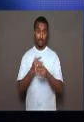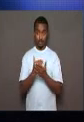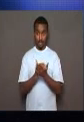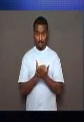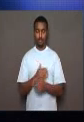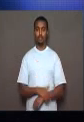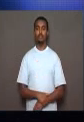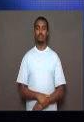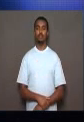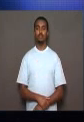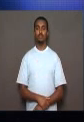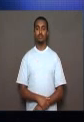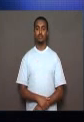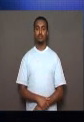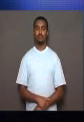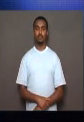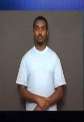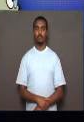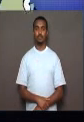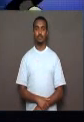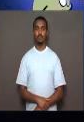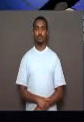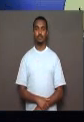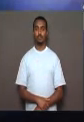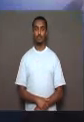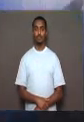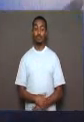Let's get back to our lesson.